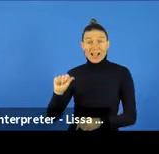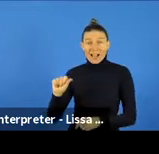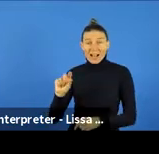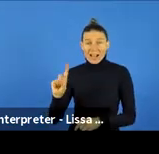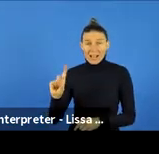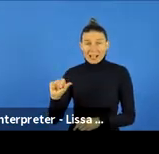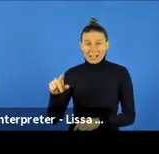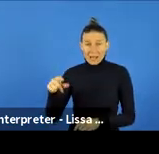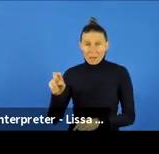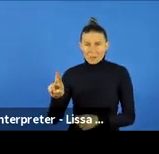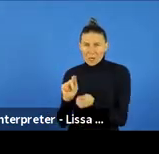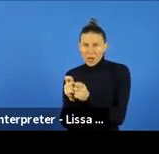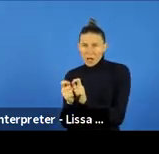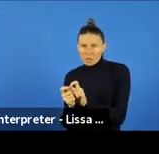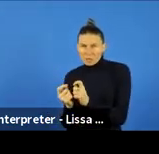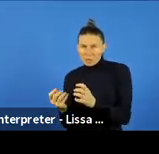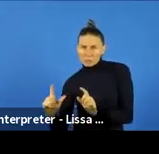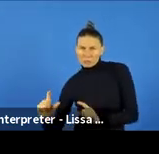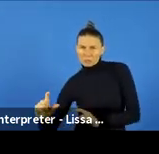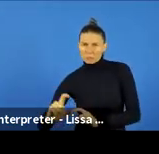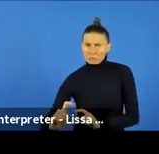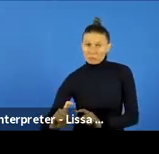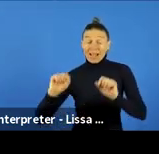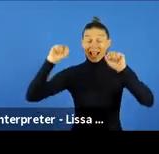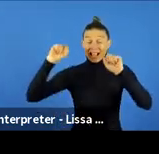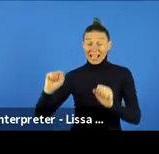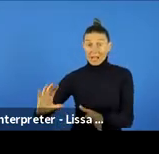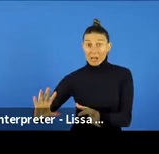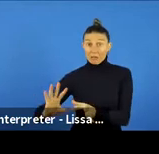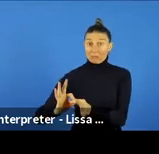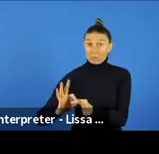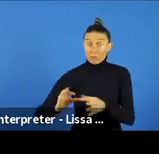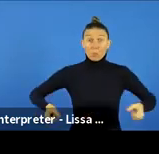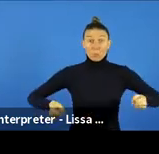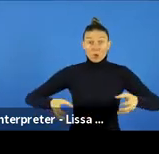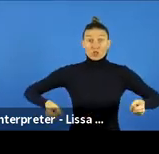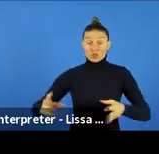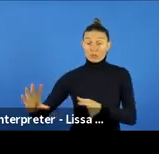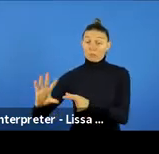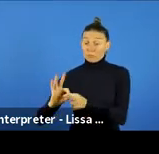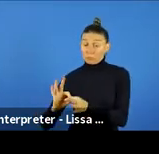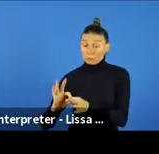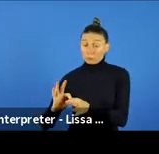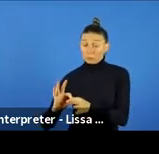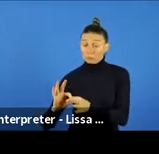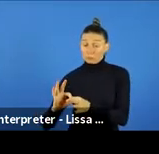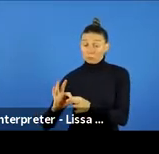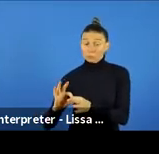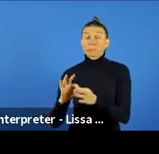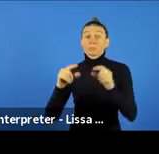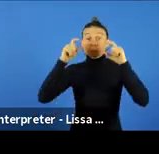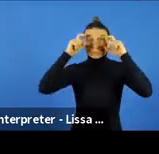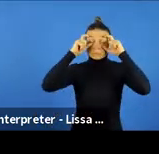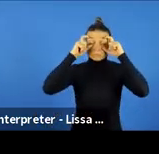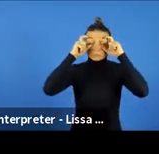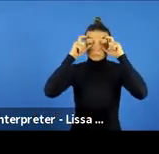So within 5 minutes, we can connect this to your wheelchair, And by using the movement sensors in the glasses, we can